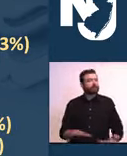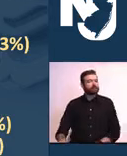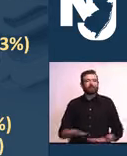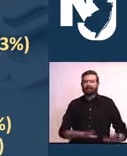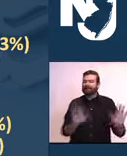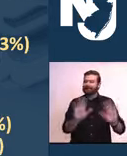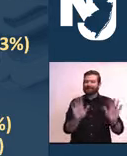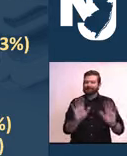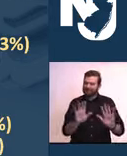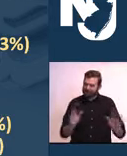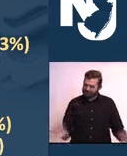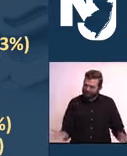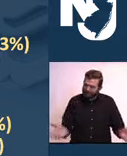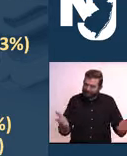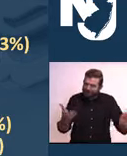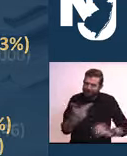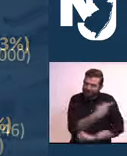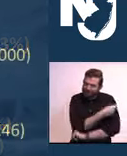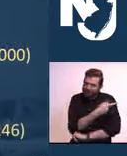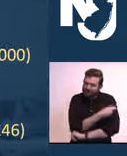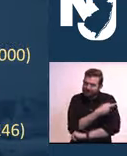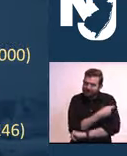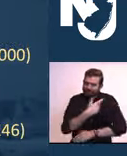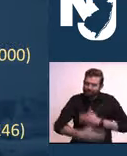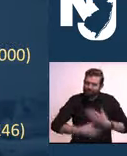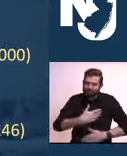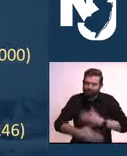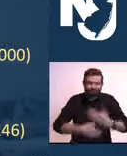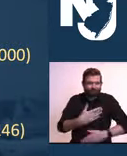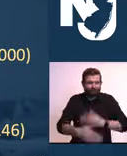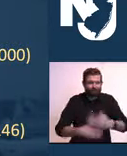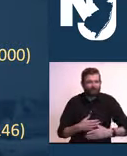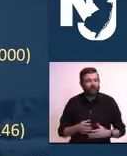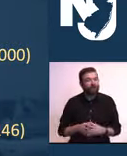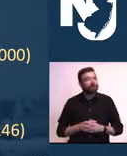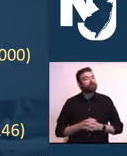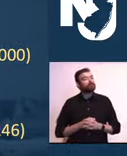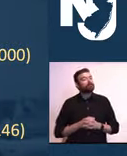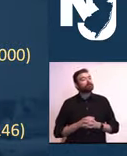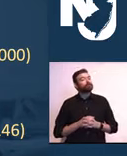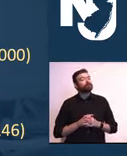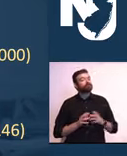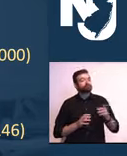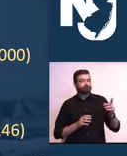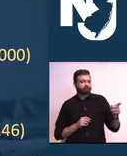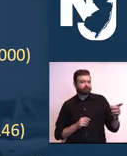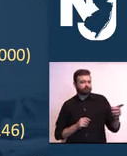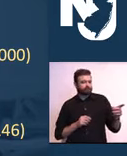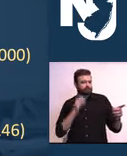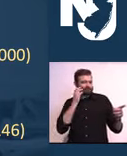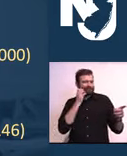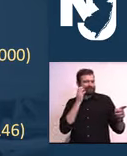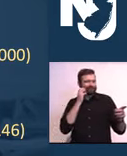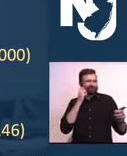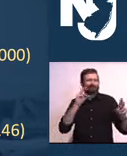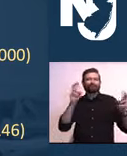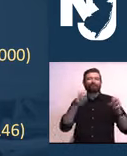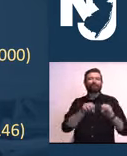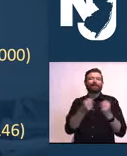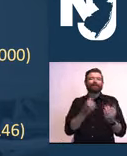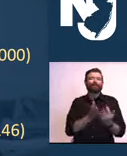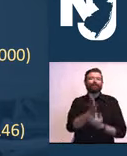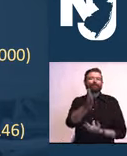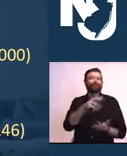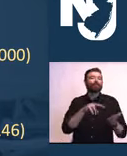us. Now, on the topic of vaccines, let's move on to the latest breakthrough data coming from the Communicable